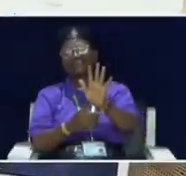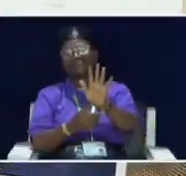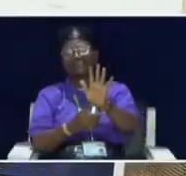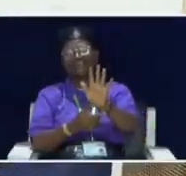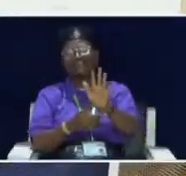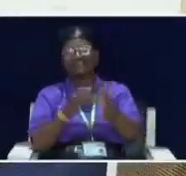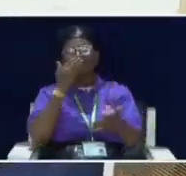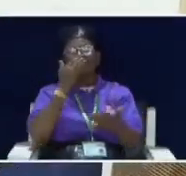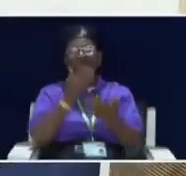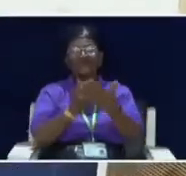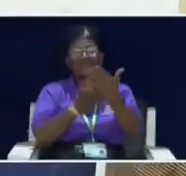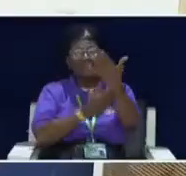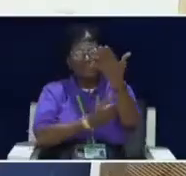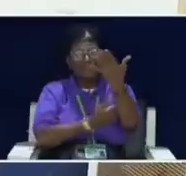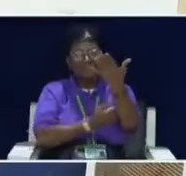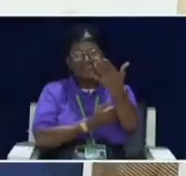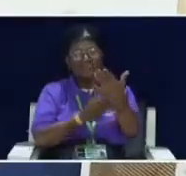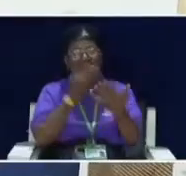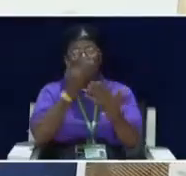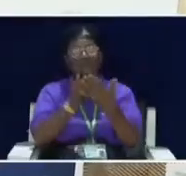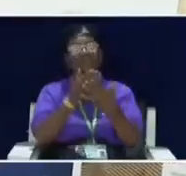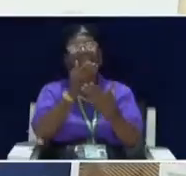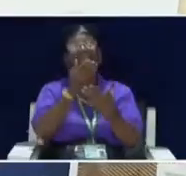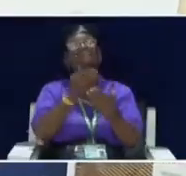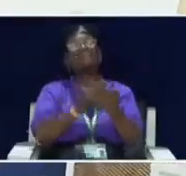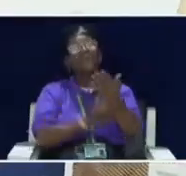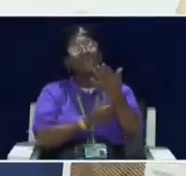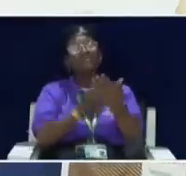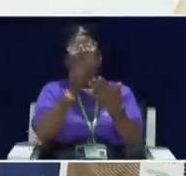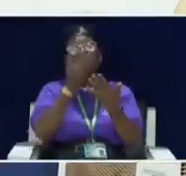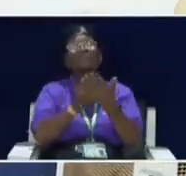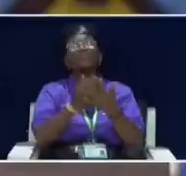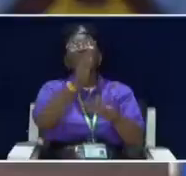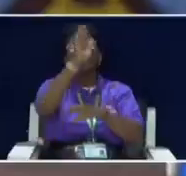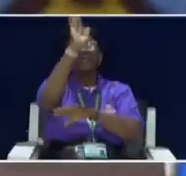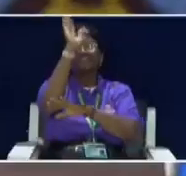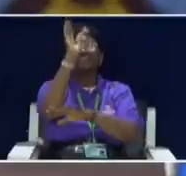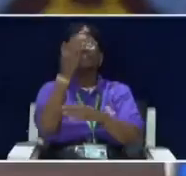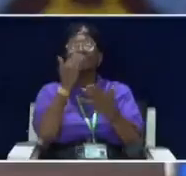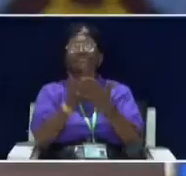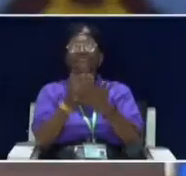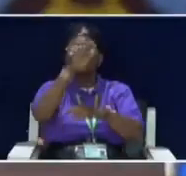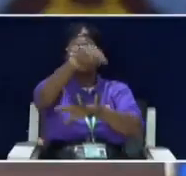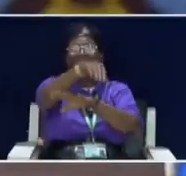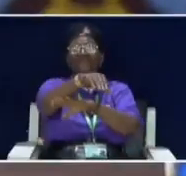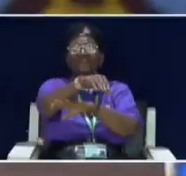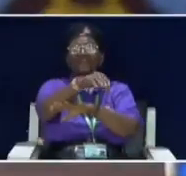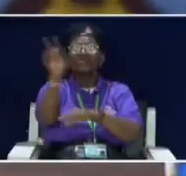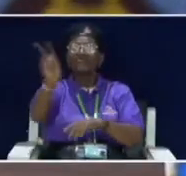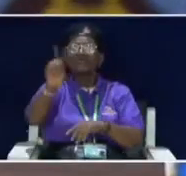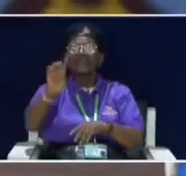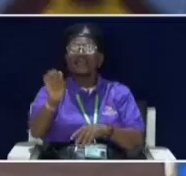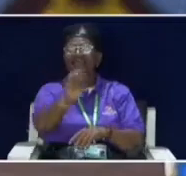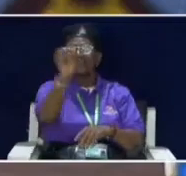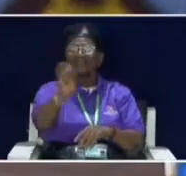Good evening, good morning, good afternoon, depending on wherever you are joining us this